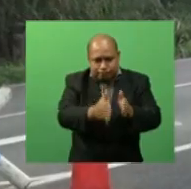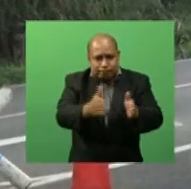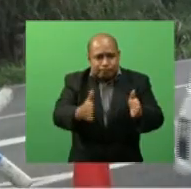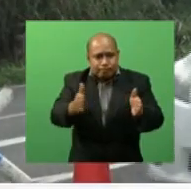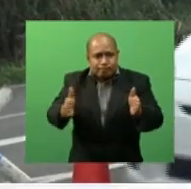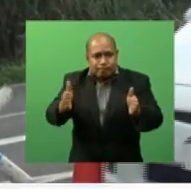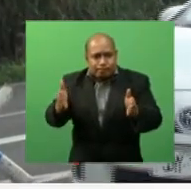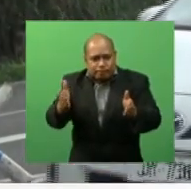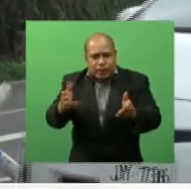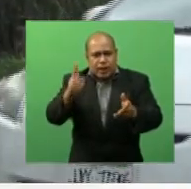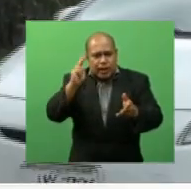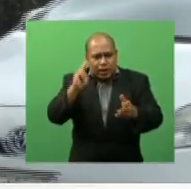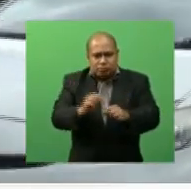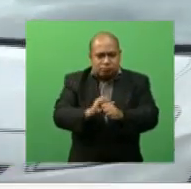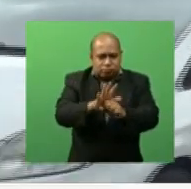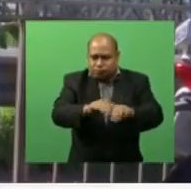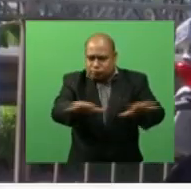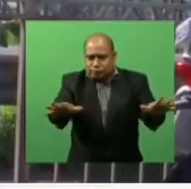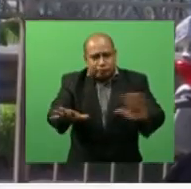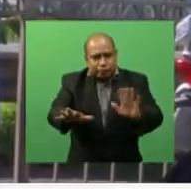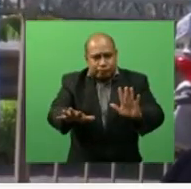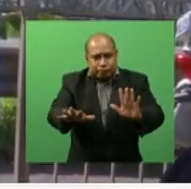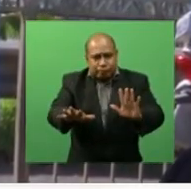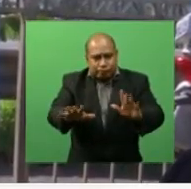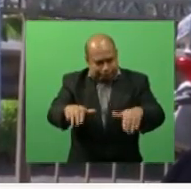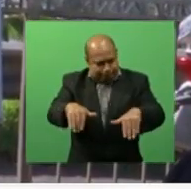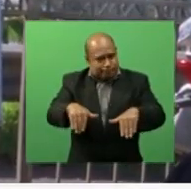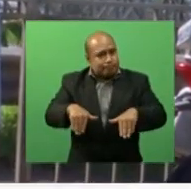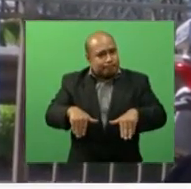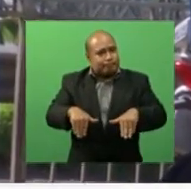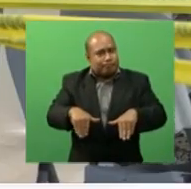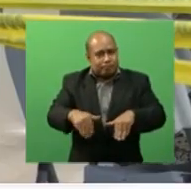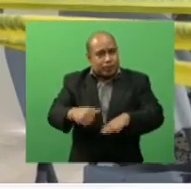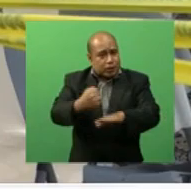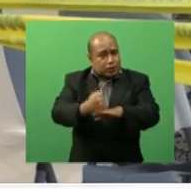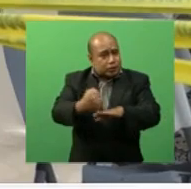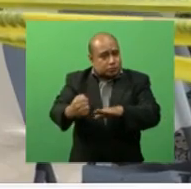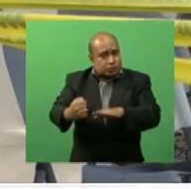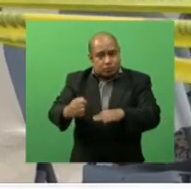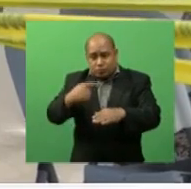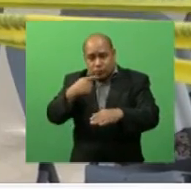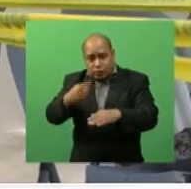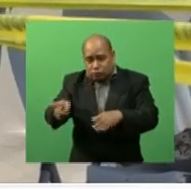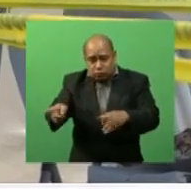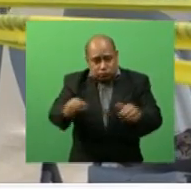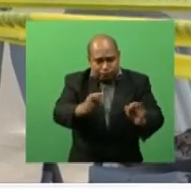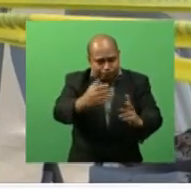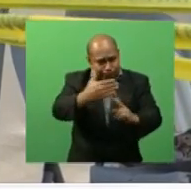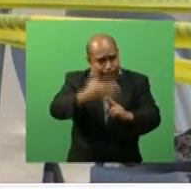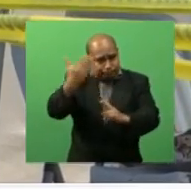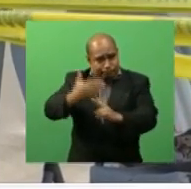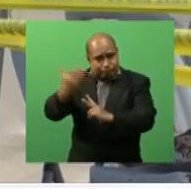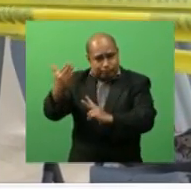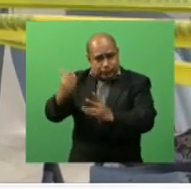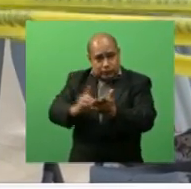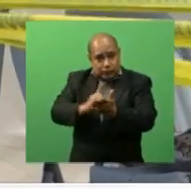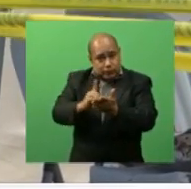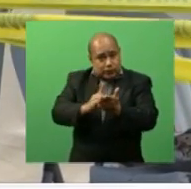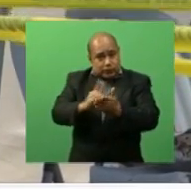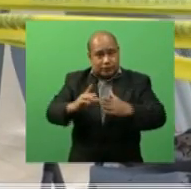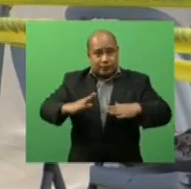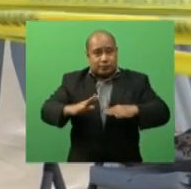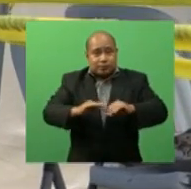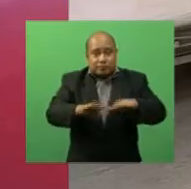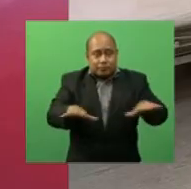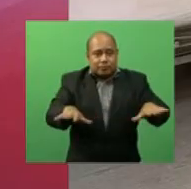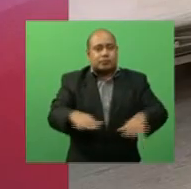disease. The government is making sure that restrictions are only lifted when the country is disease-free. What we see is that